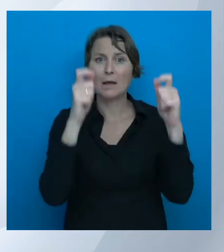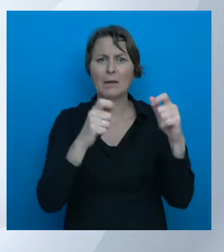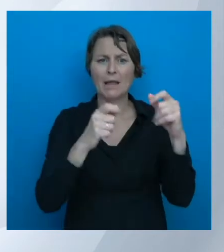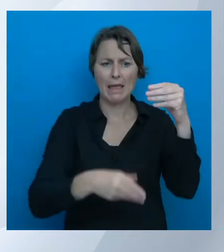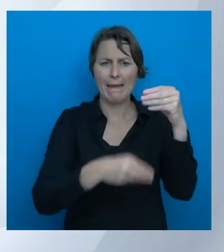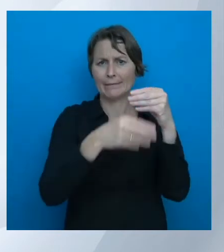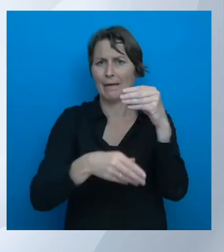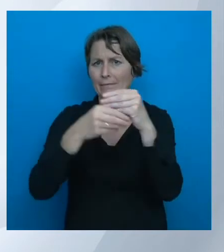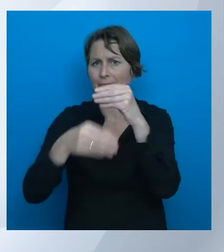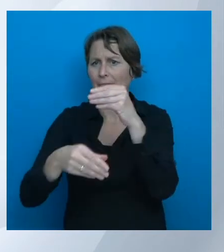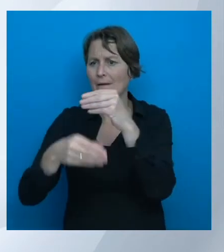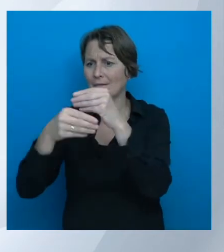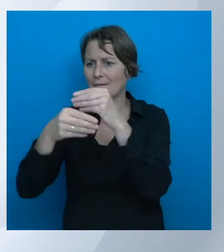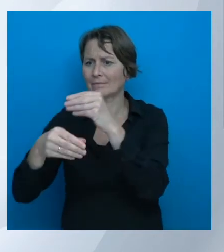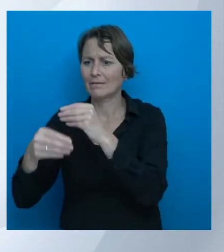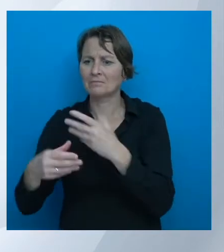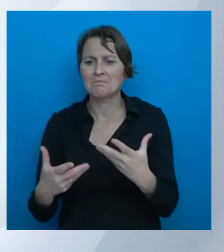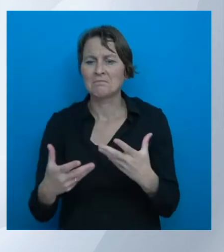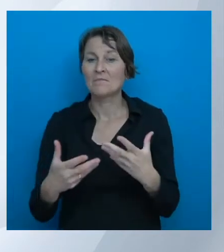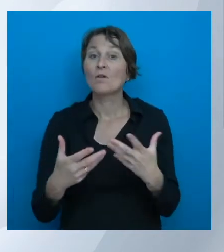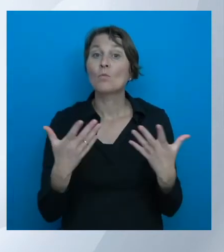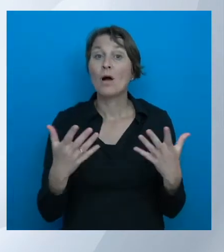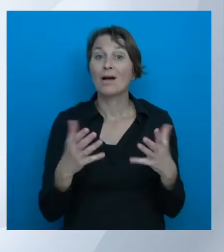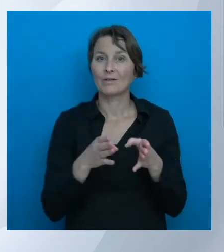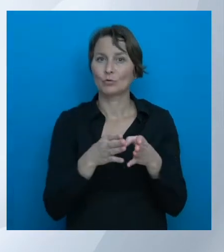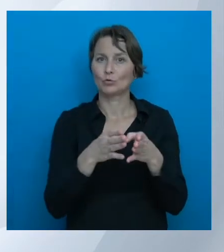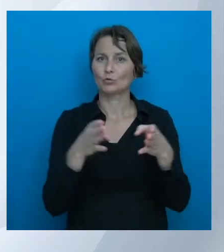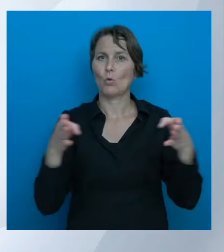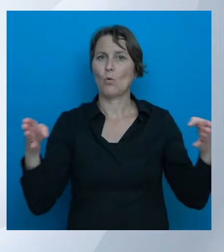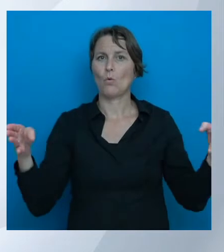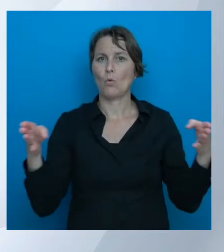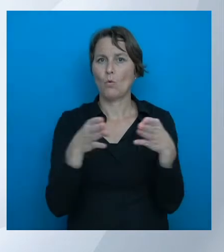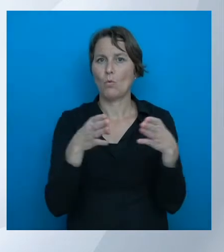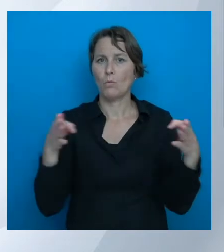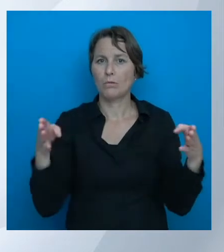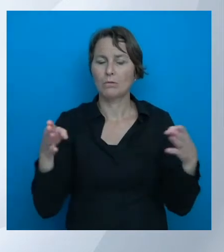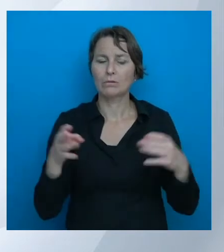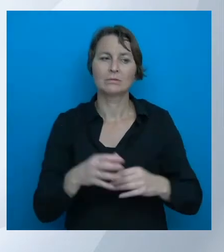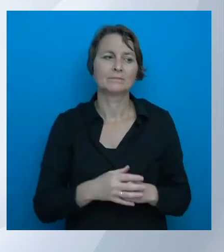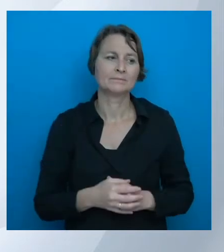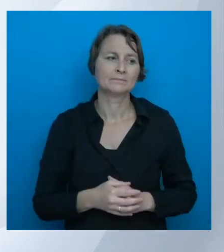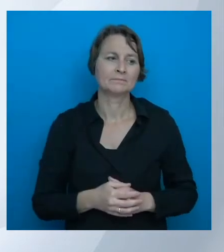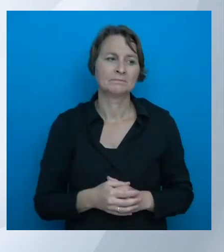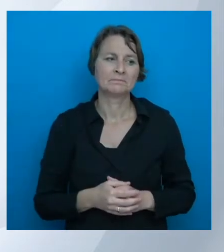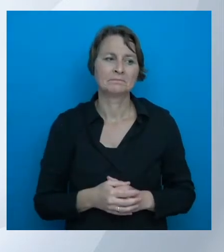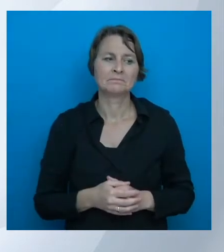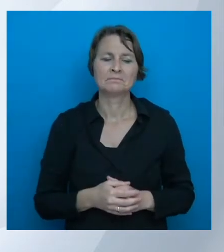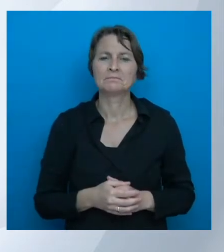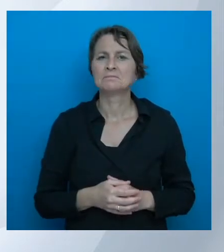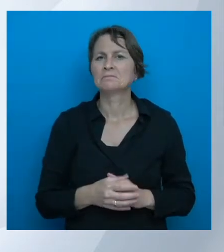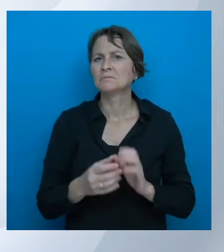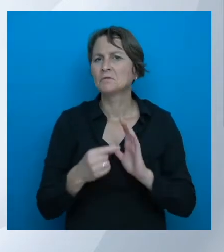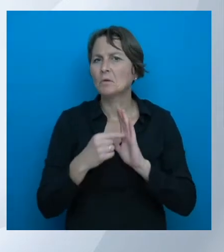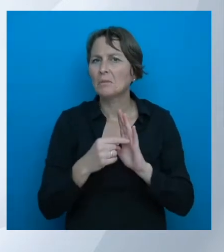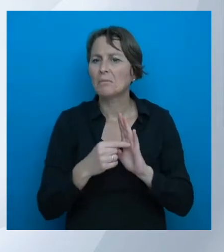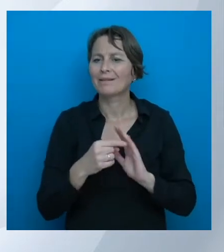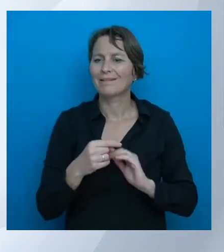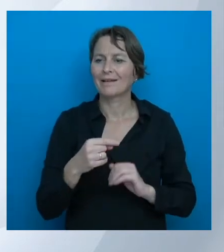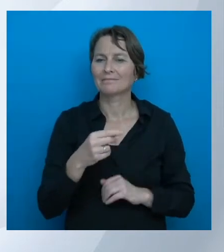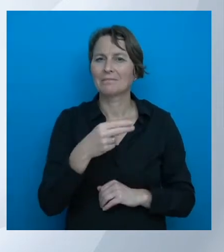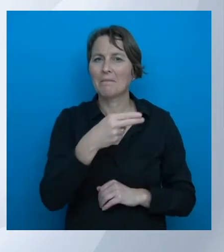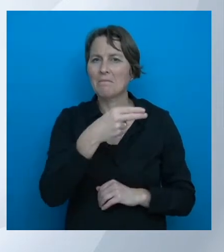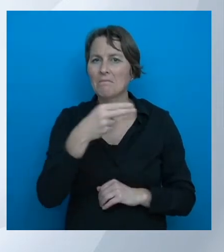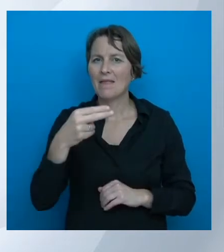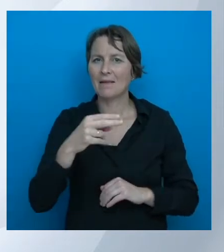because of the scoping. So you can scope on a namespace or on a specific type or whatever that you